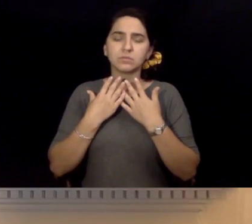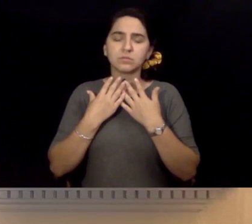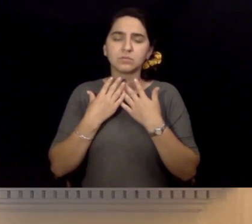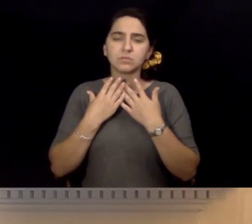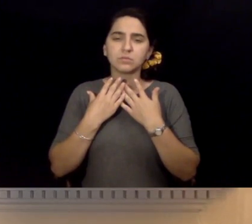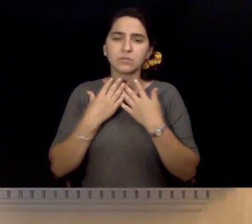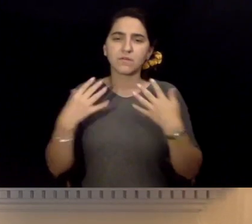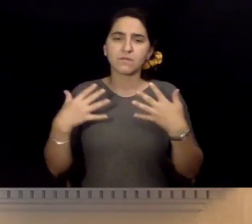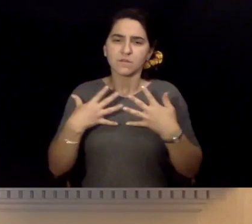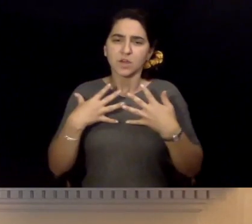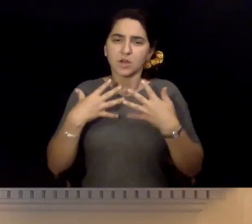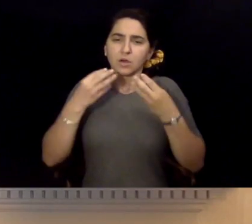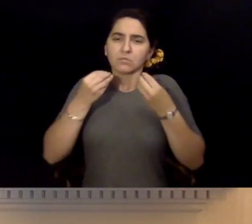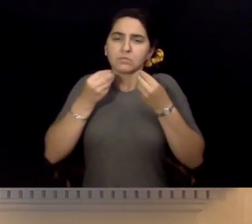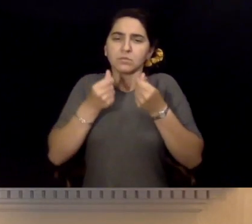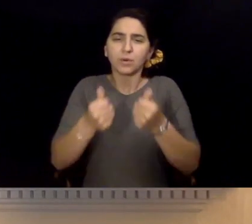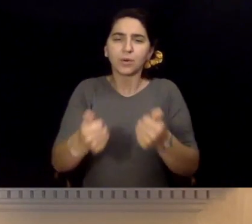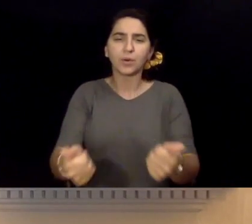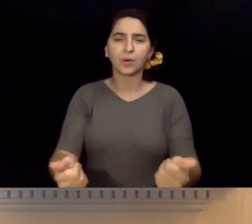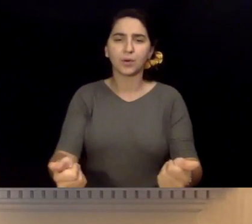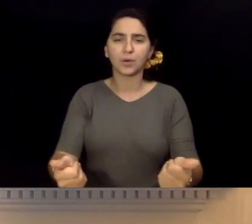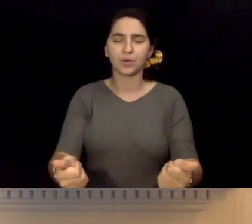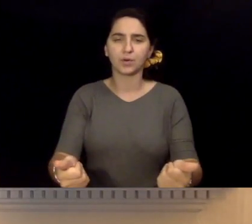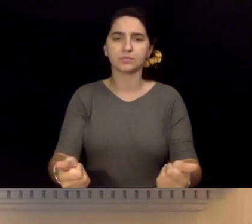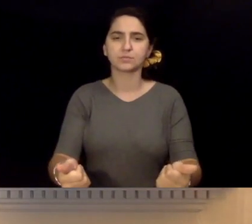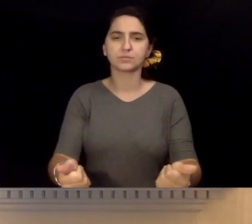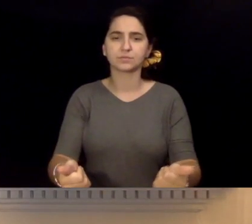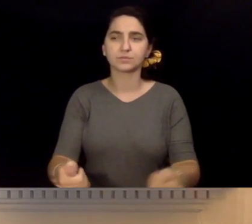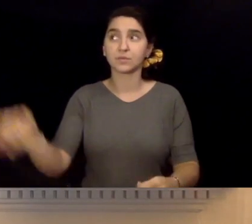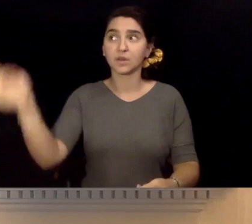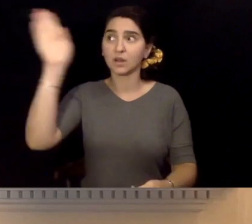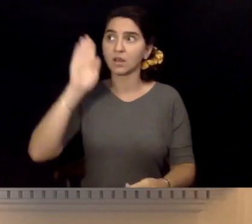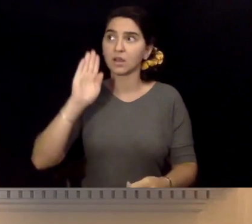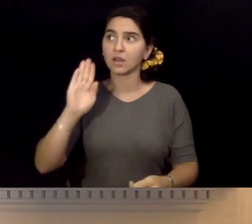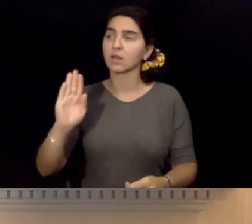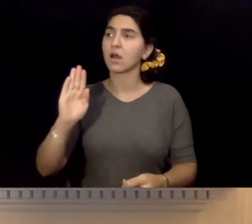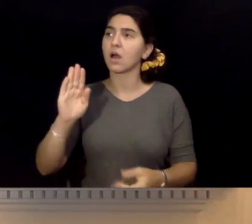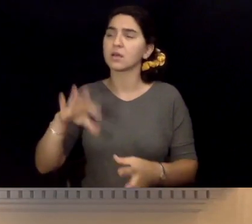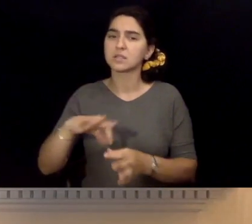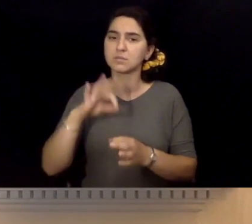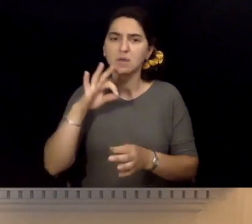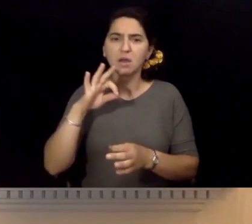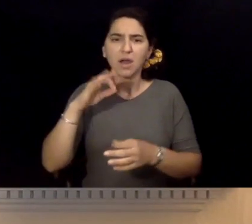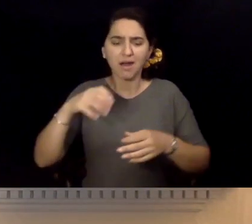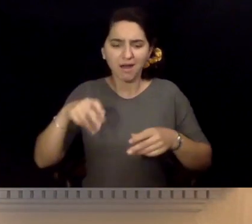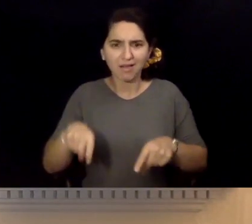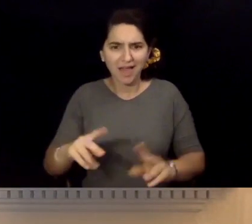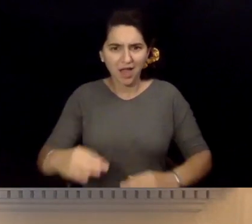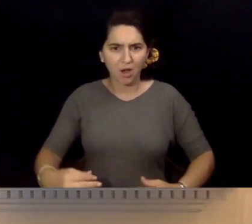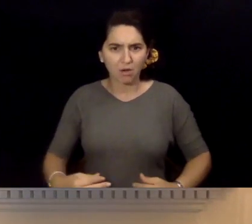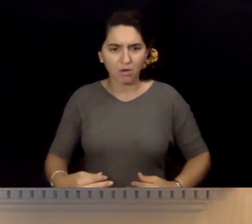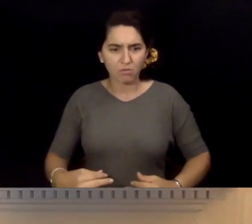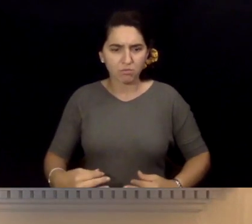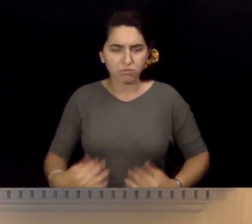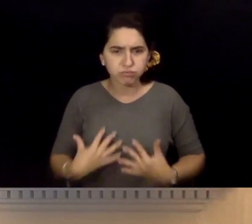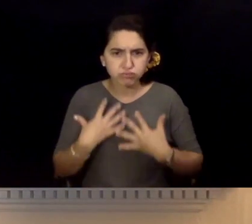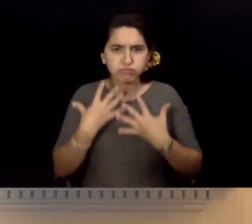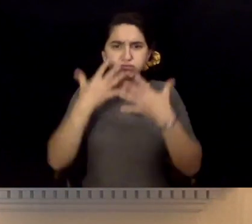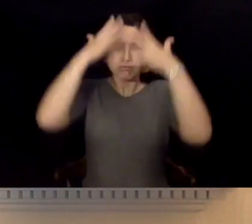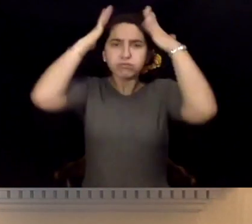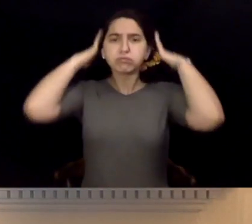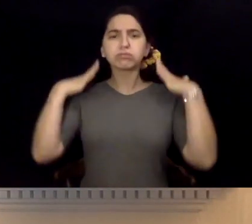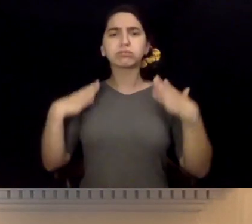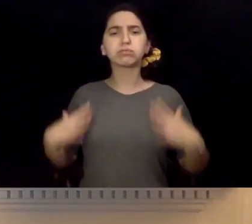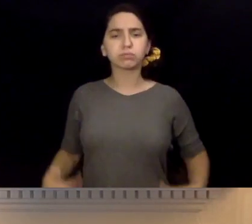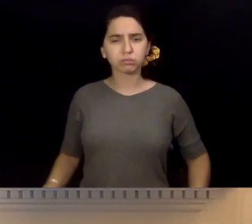and breathe out your fear. Let God's spirit and inspiration permeate your entire